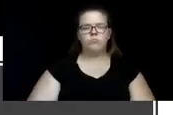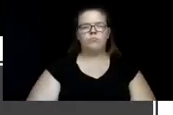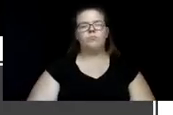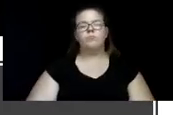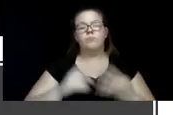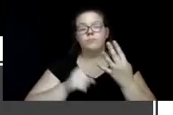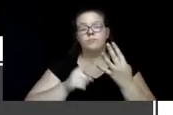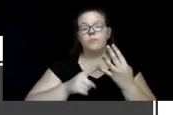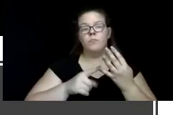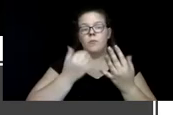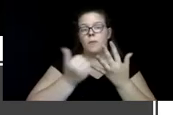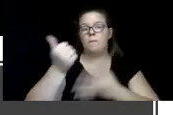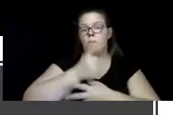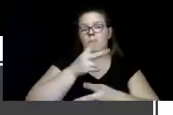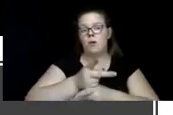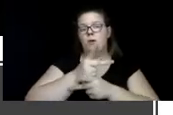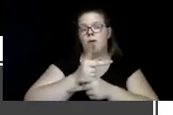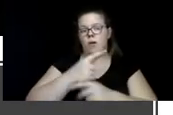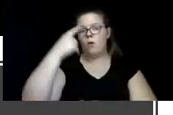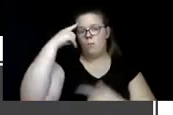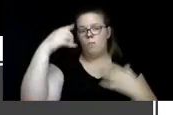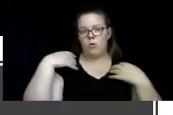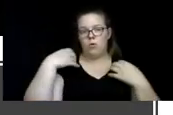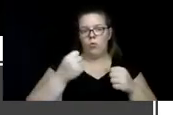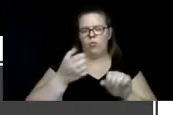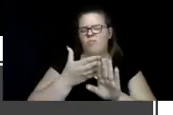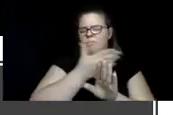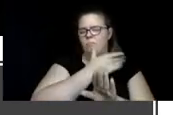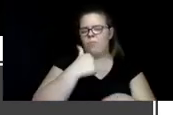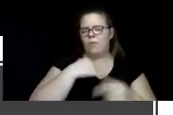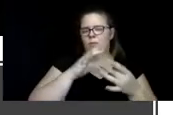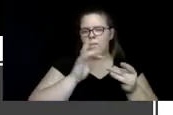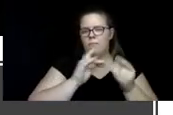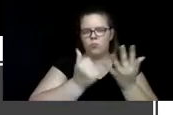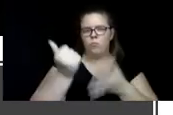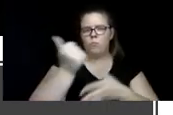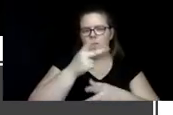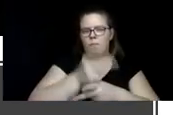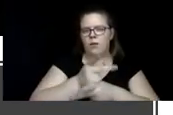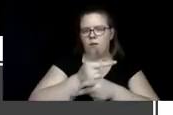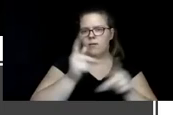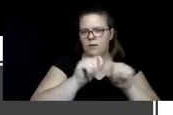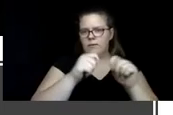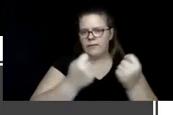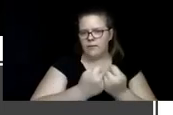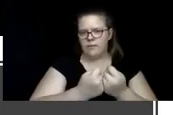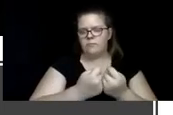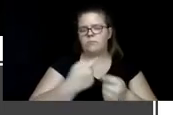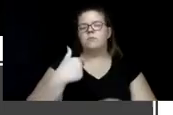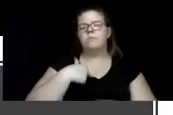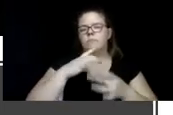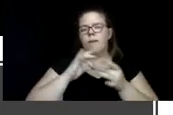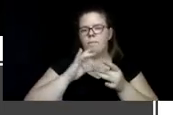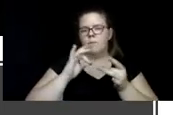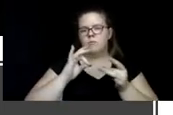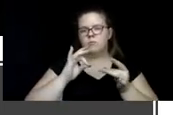Primary care mental health. Earlier, when I had mentioned the primary care teams, I had mentioned there was